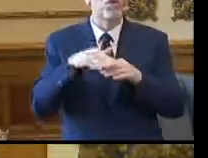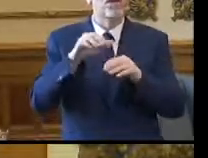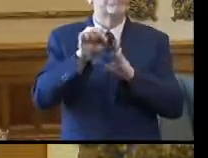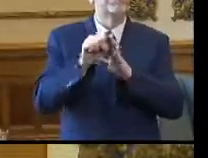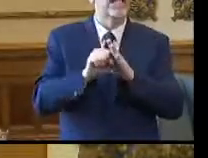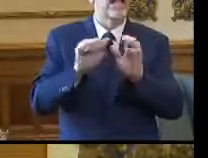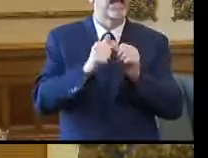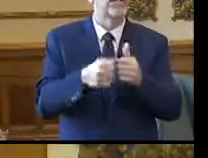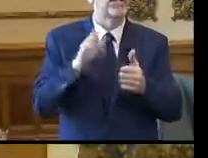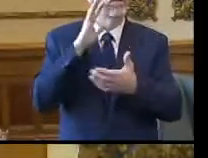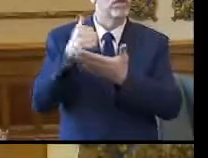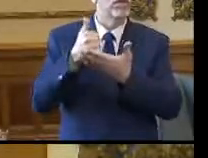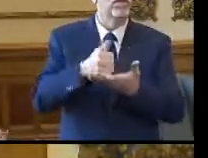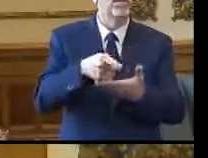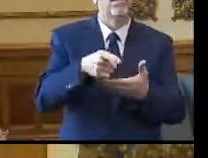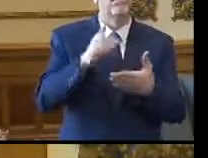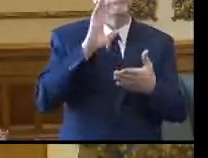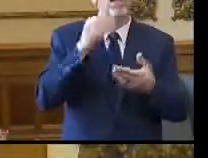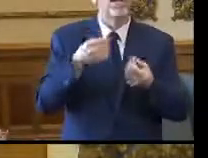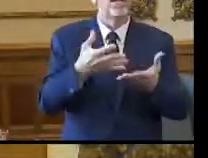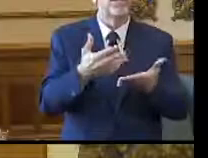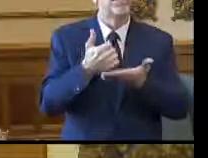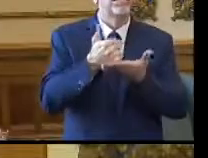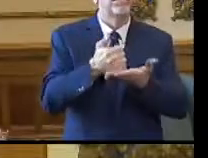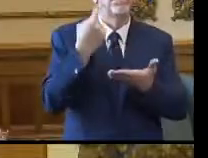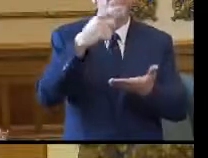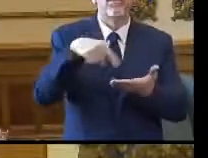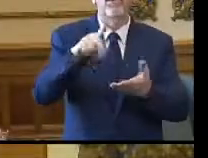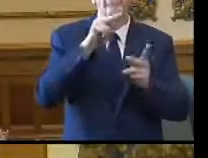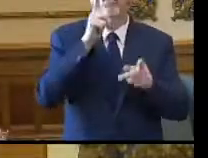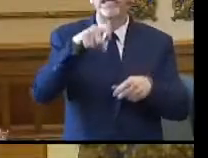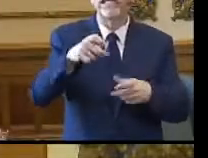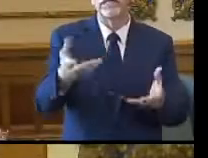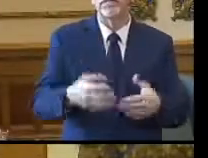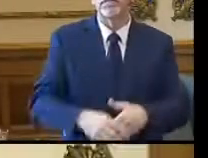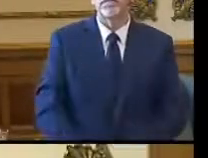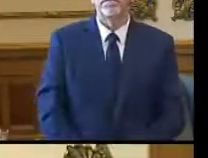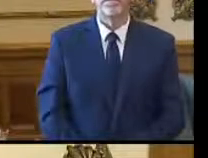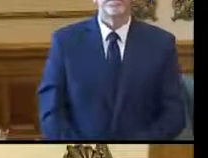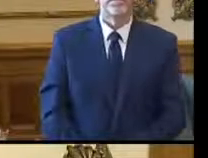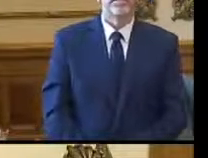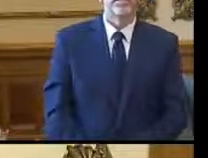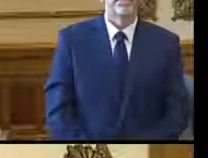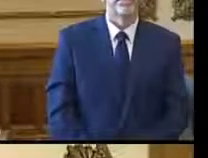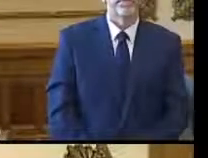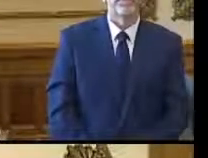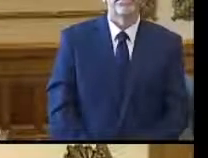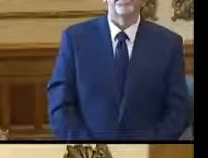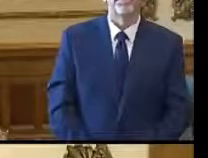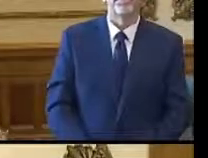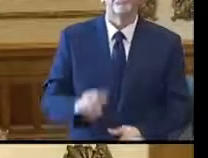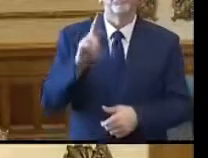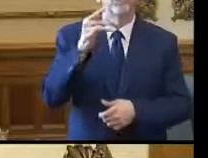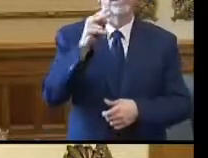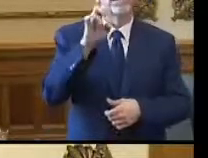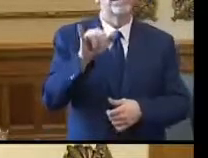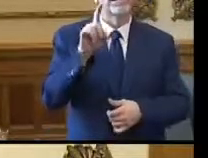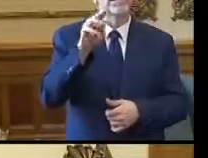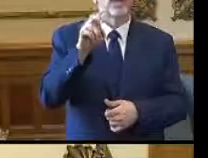as providing assistance to those in need. Thank you, Chris. Whitney